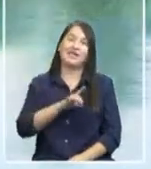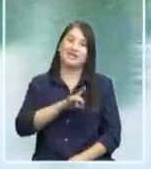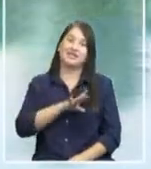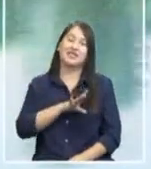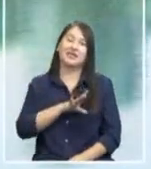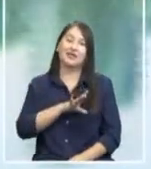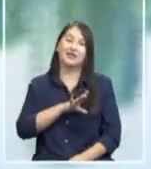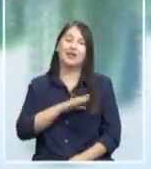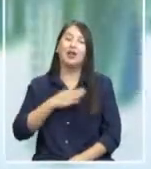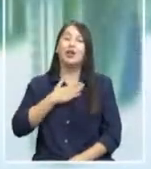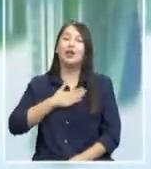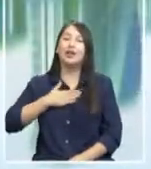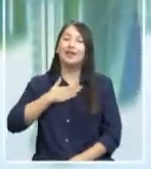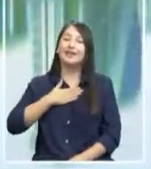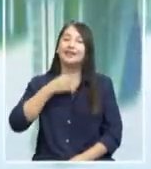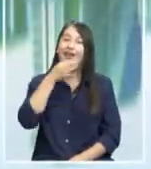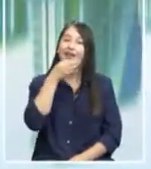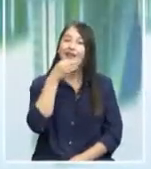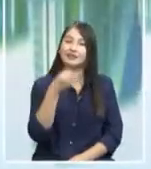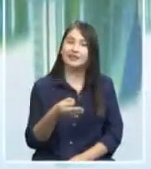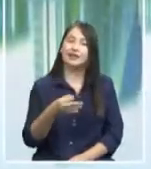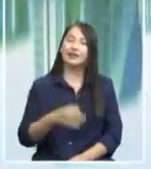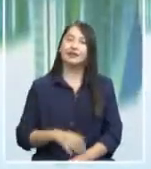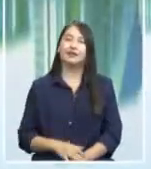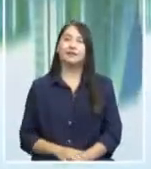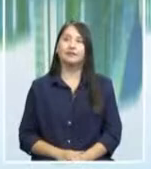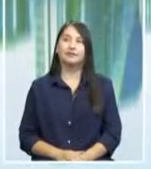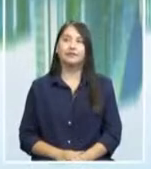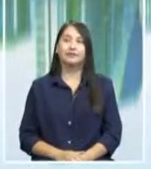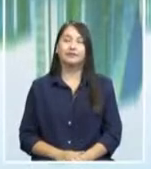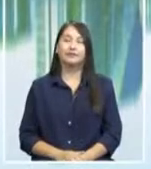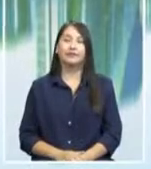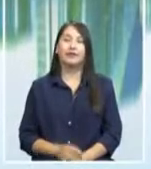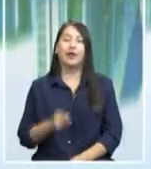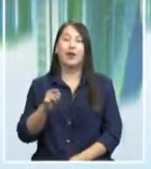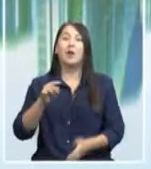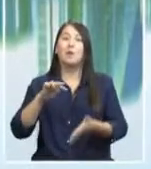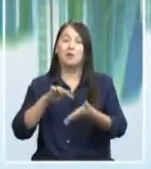fisheries problem per se are not difficult to solve.